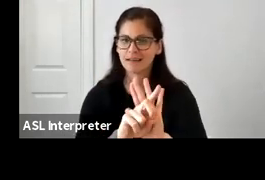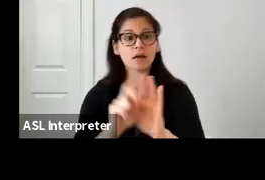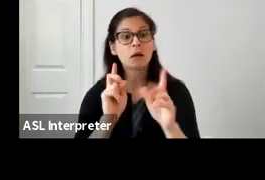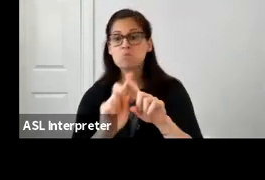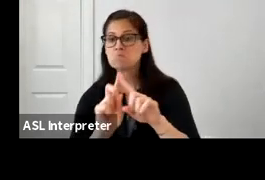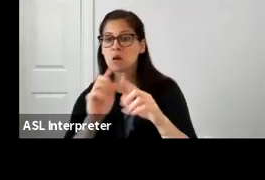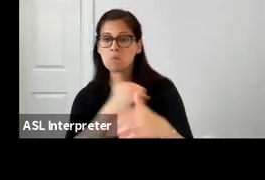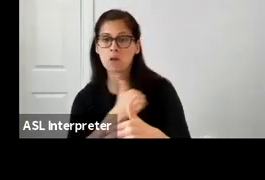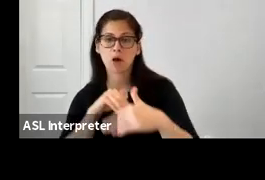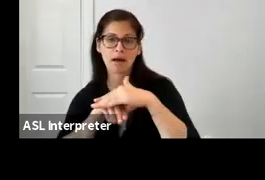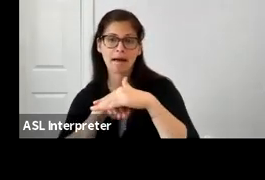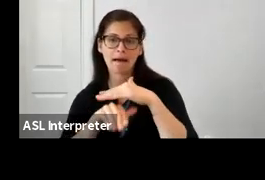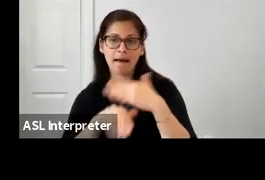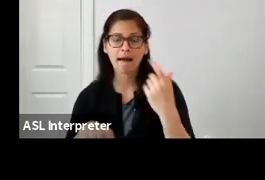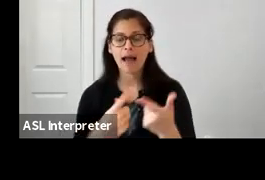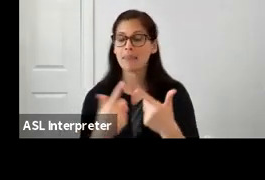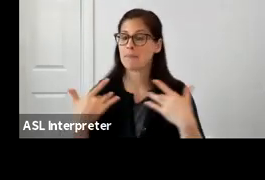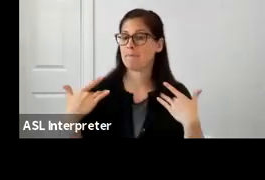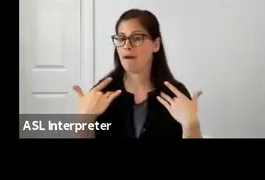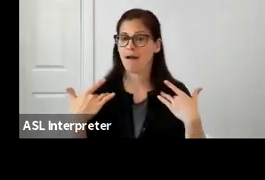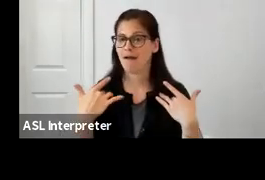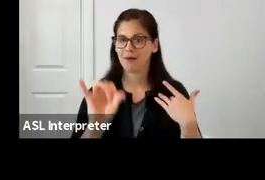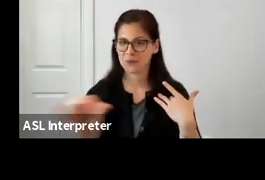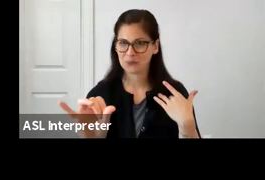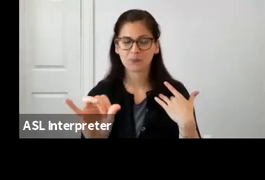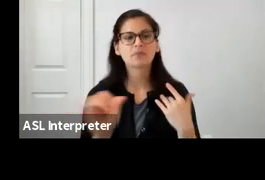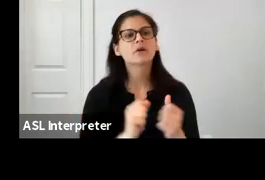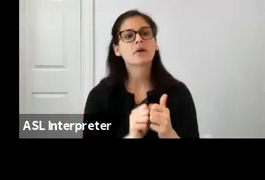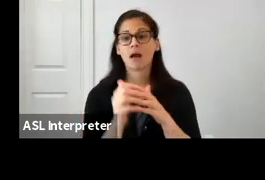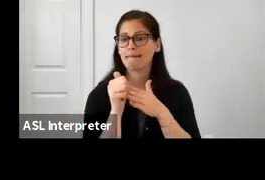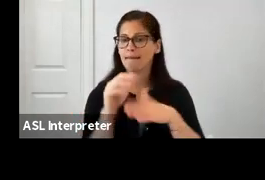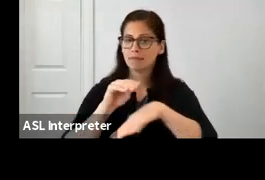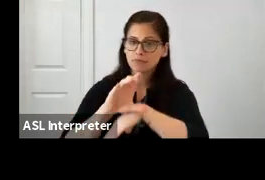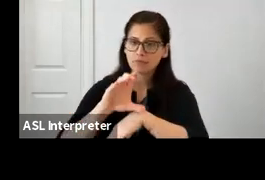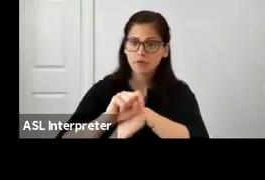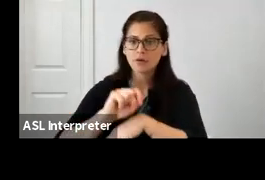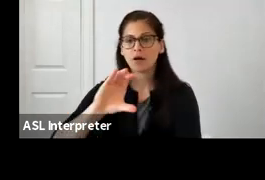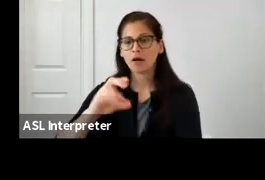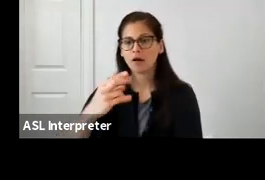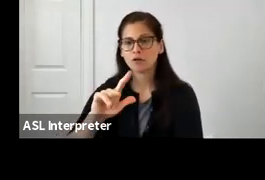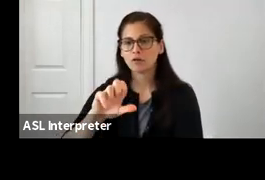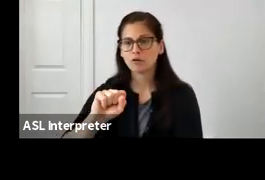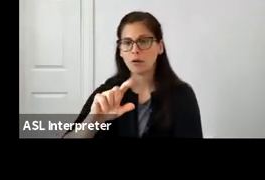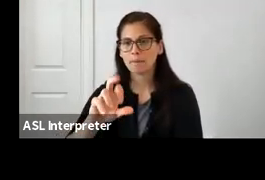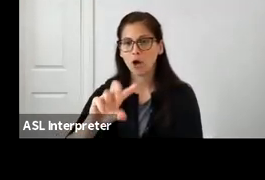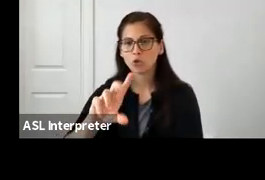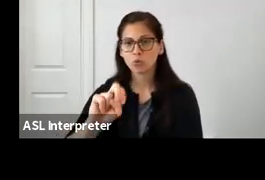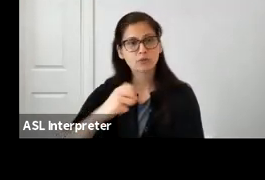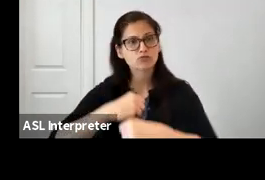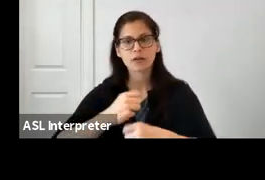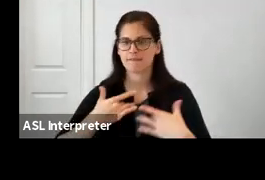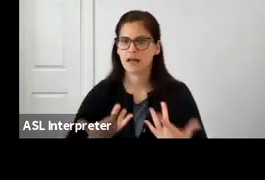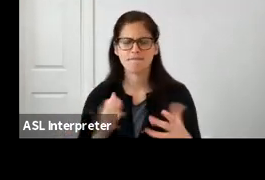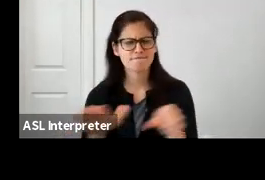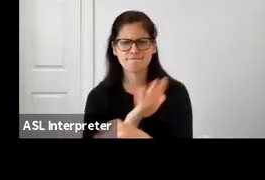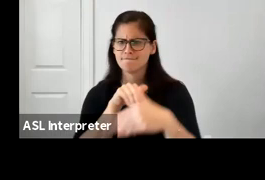the event and modeled the fashions on the runway. With the guidance and consulting support of Charles Baldwin, we were able to create an event that was fully accessible